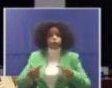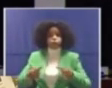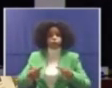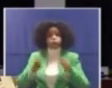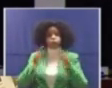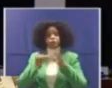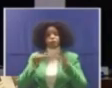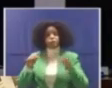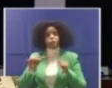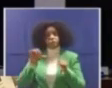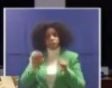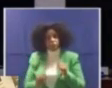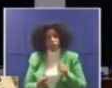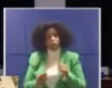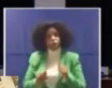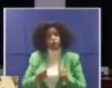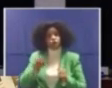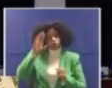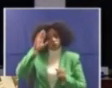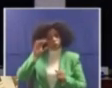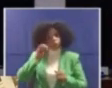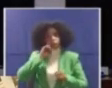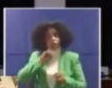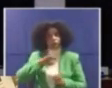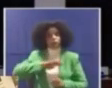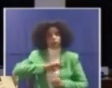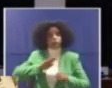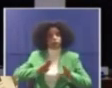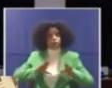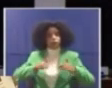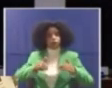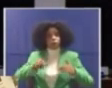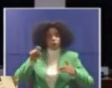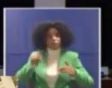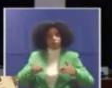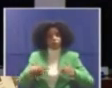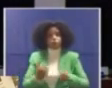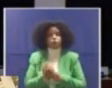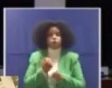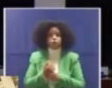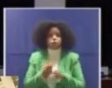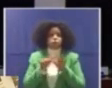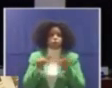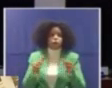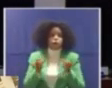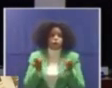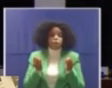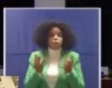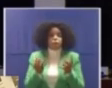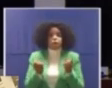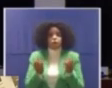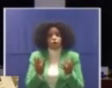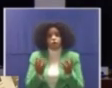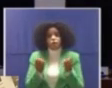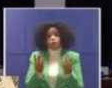Defense Forces. This has led to the displacement of thousands of people and represent a